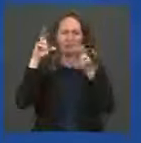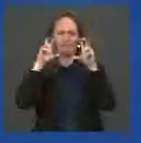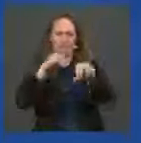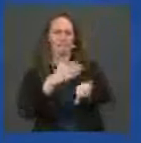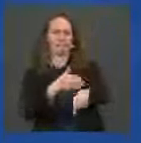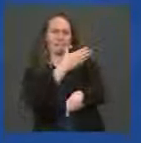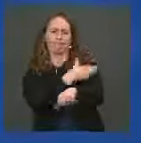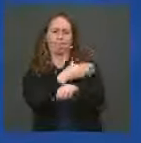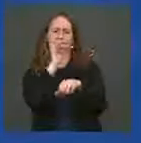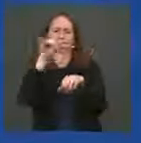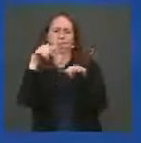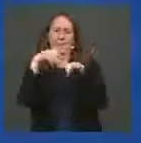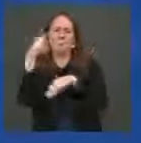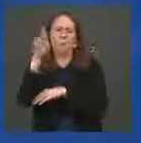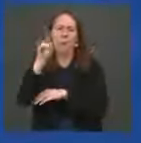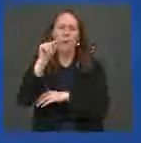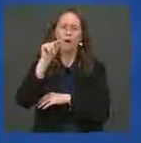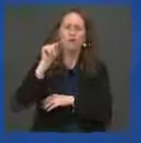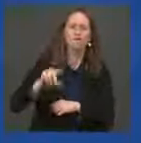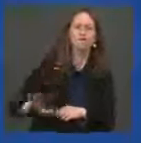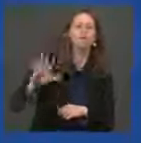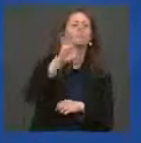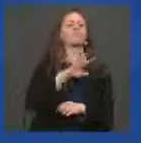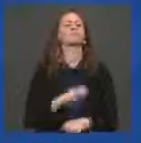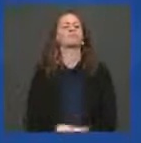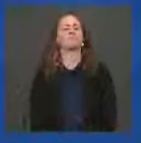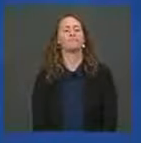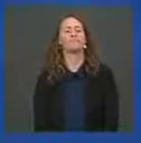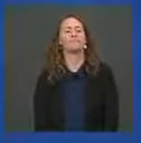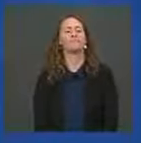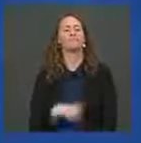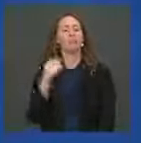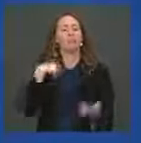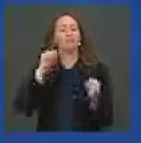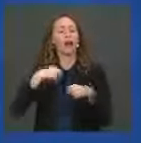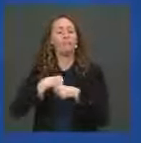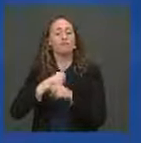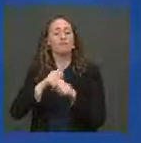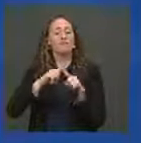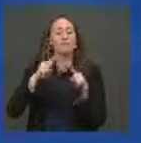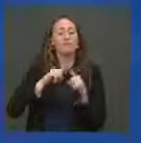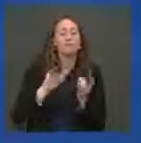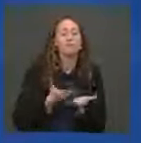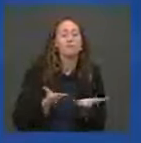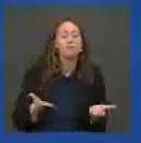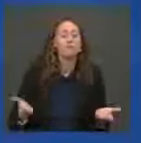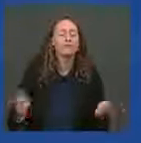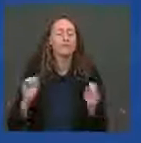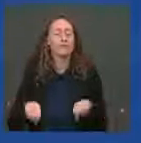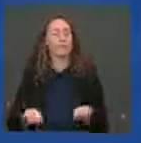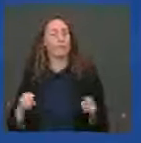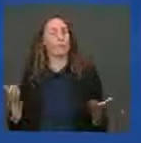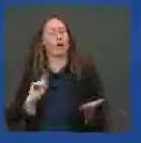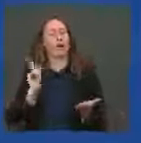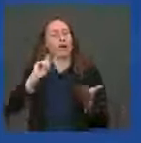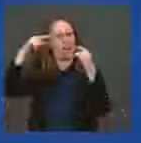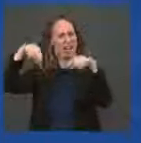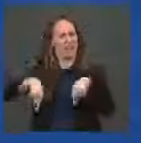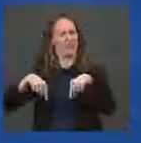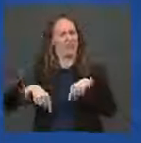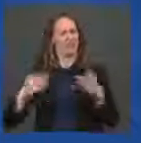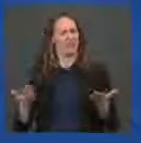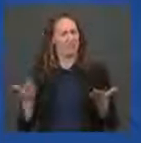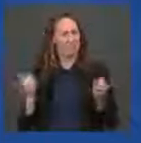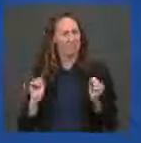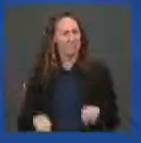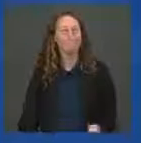strengthening our ability to make more goods from the beginning to end right here in America. The bottom